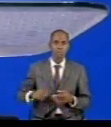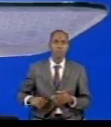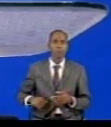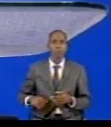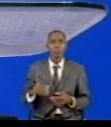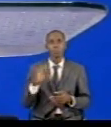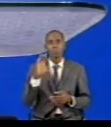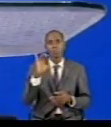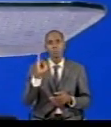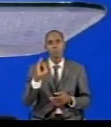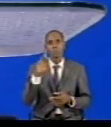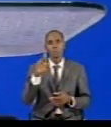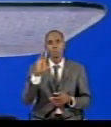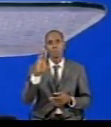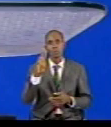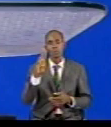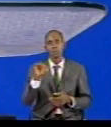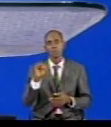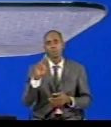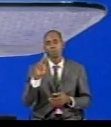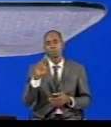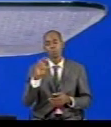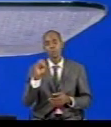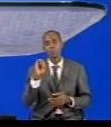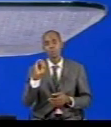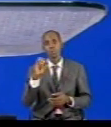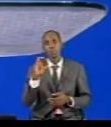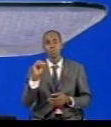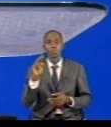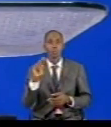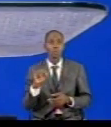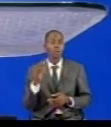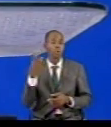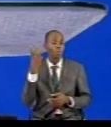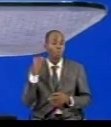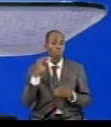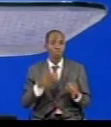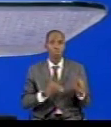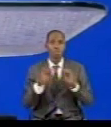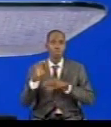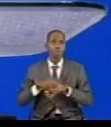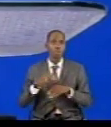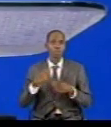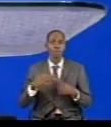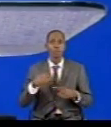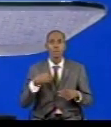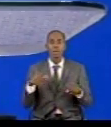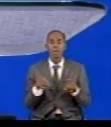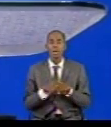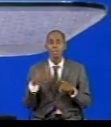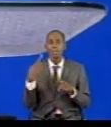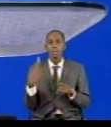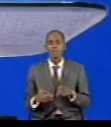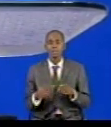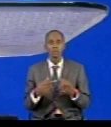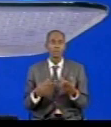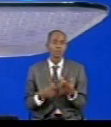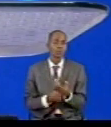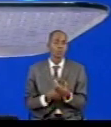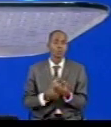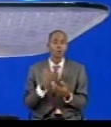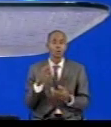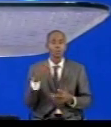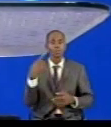was committed unto me, as the gospel of the